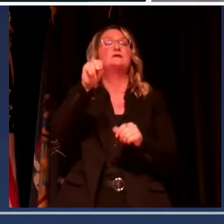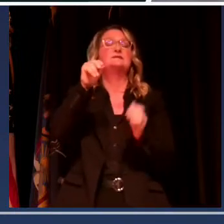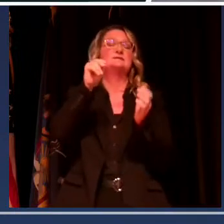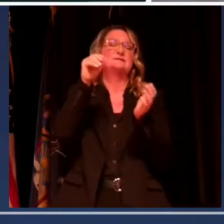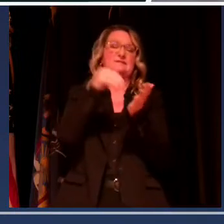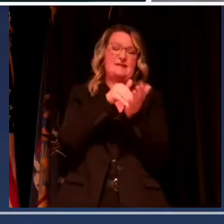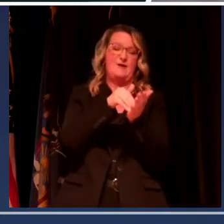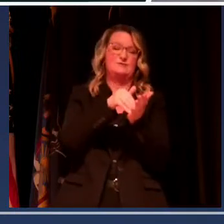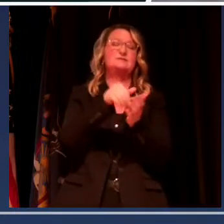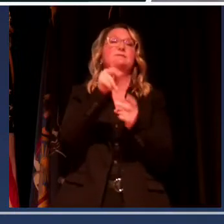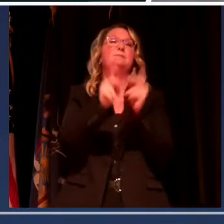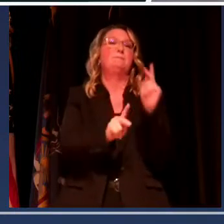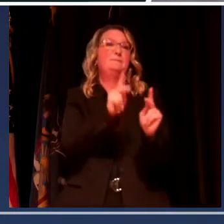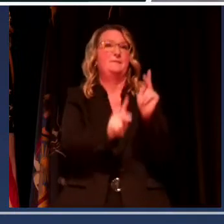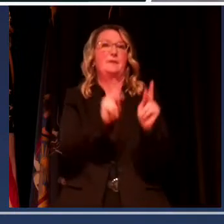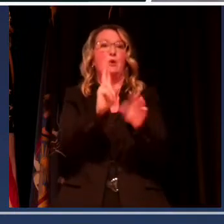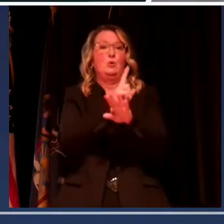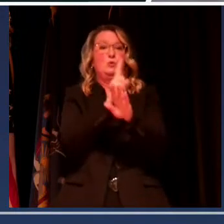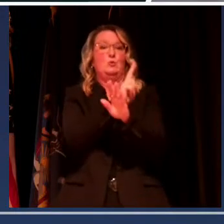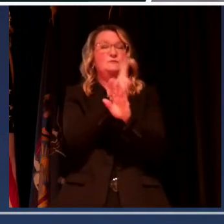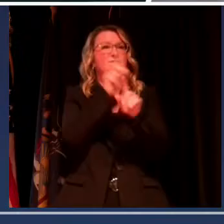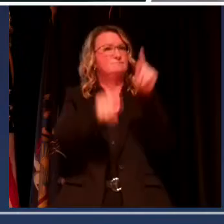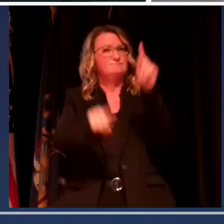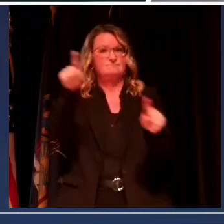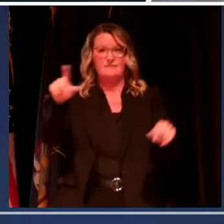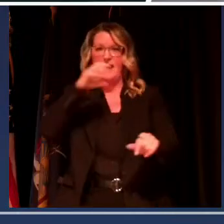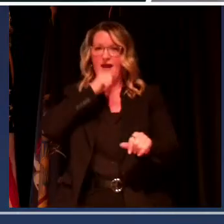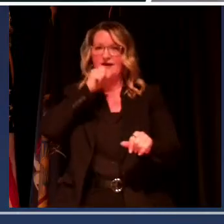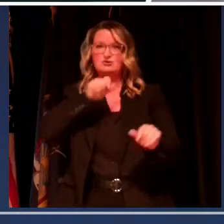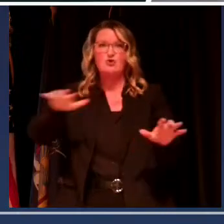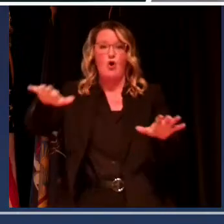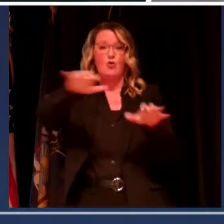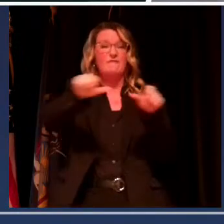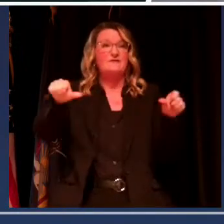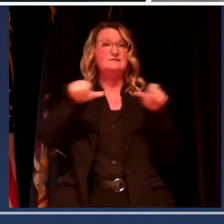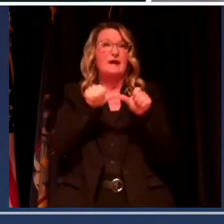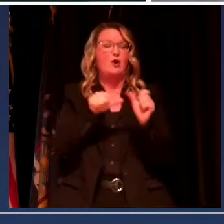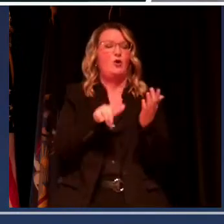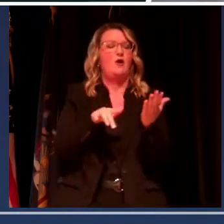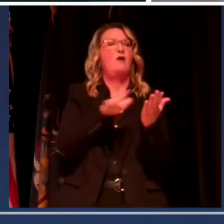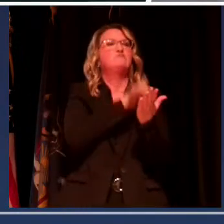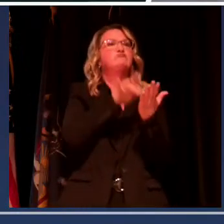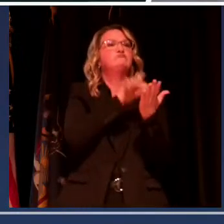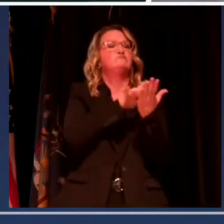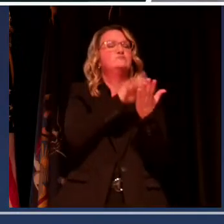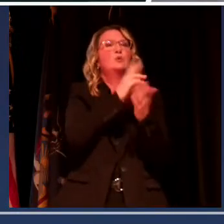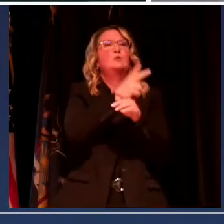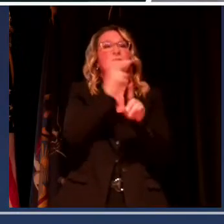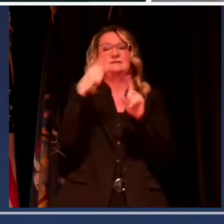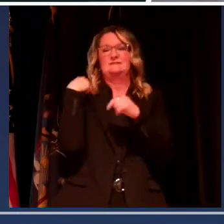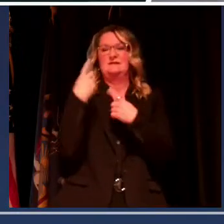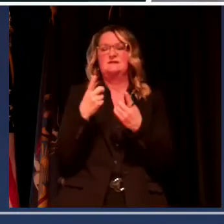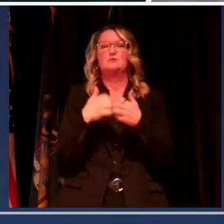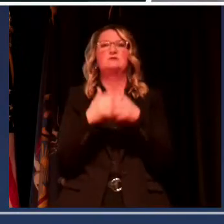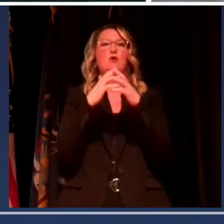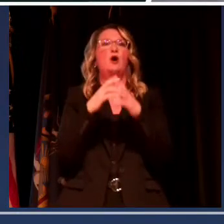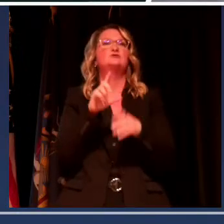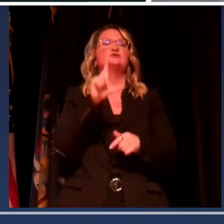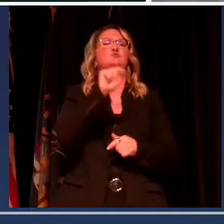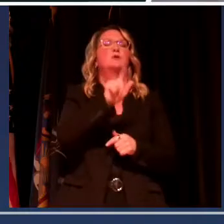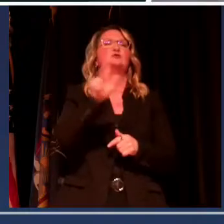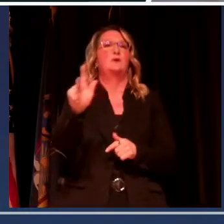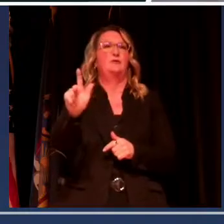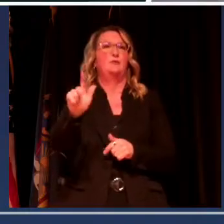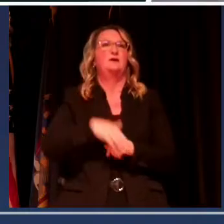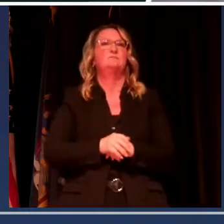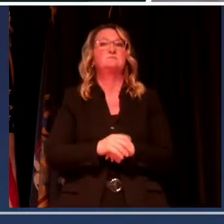336,000 individual users of all ages across the region have accessed it since it was launched in 2023.